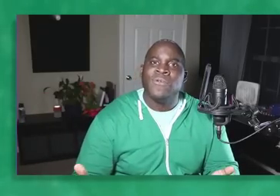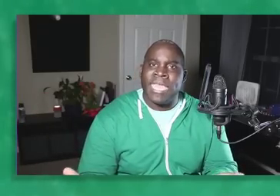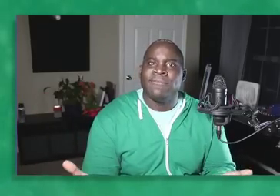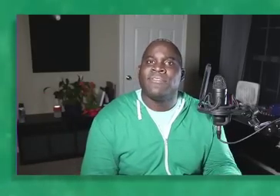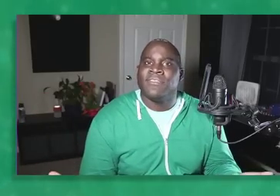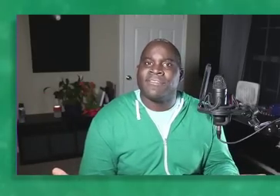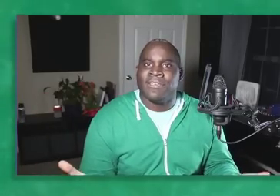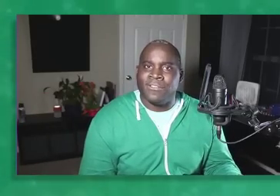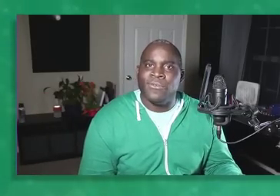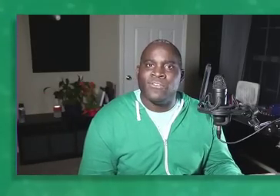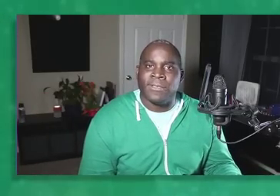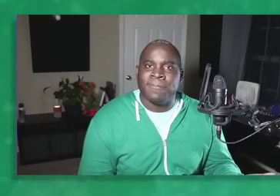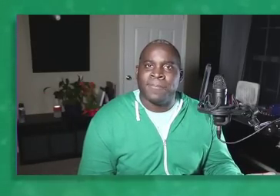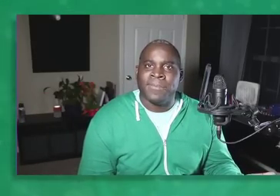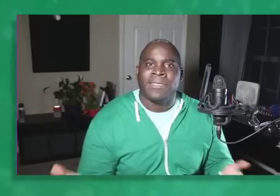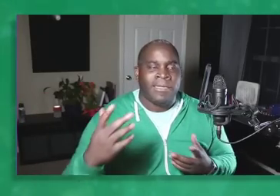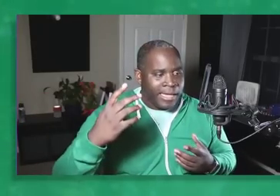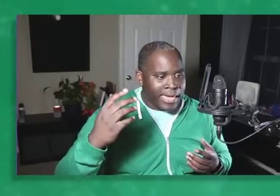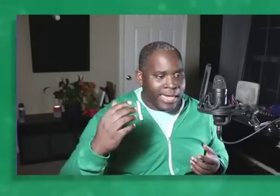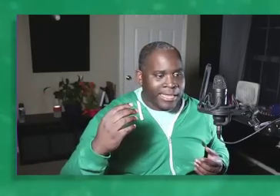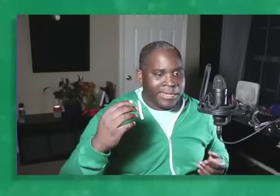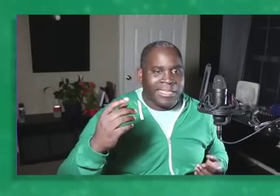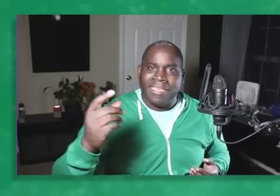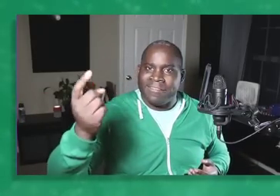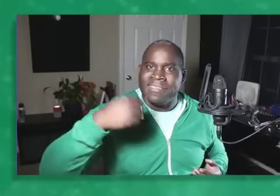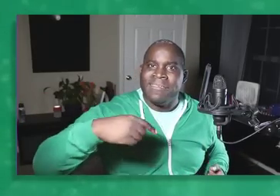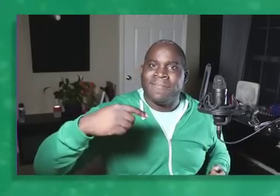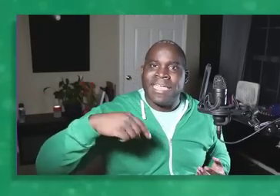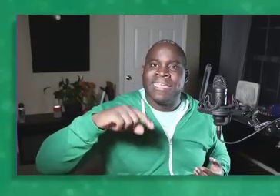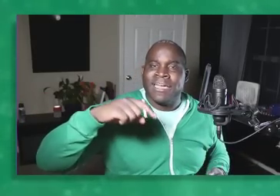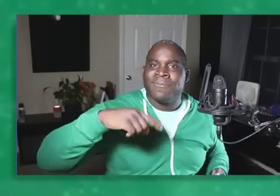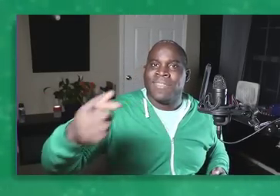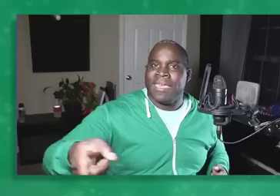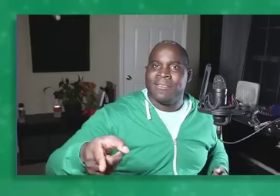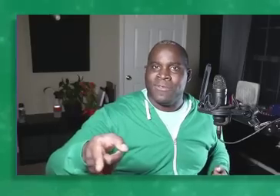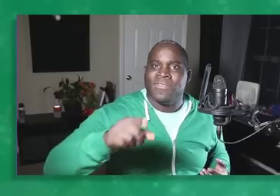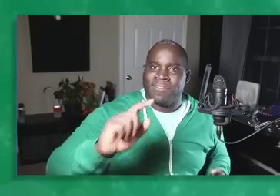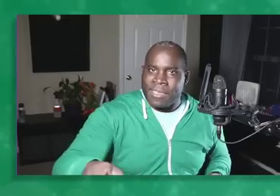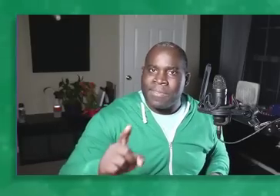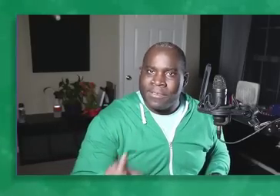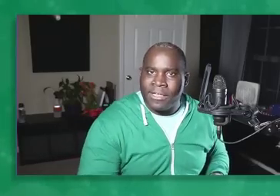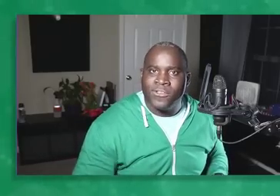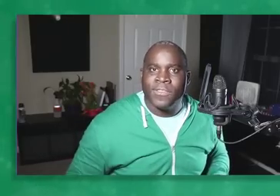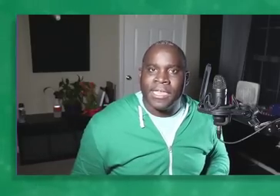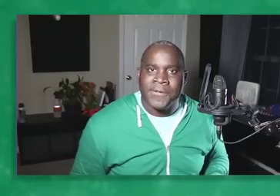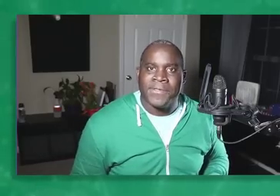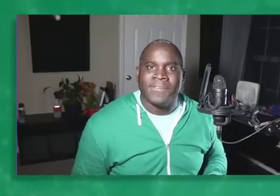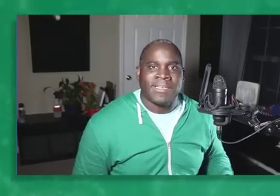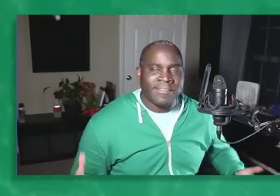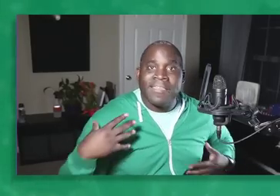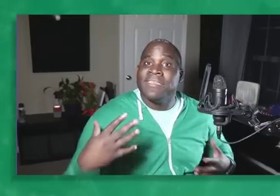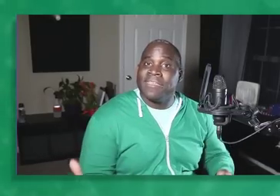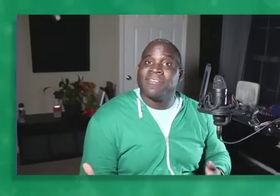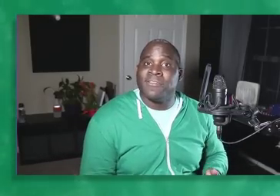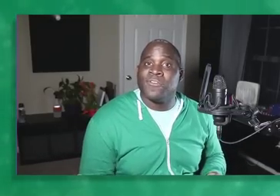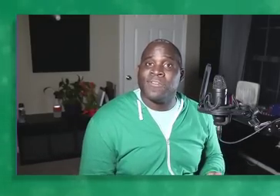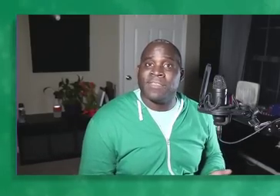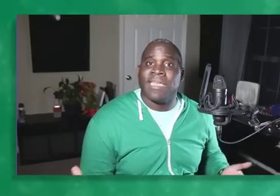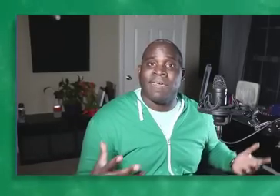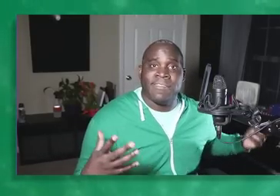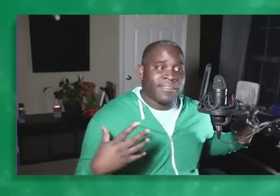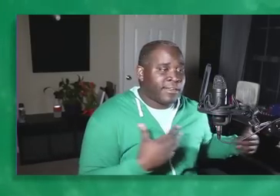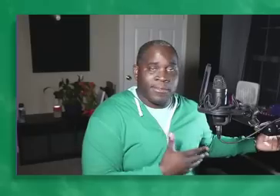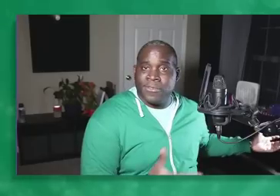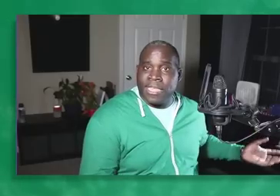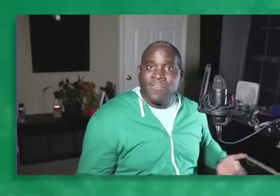how you came to this conclusion, and see if I can come to that using the same methodology that you're using, because I think it's interesting